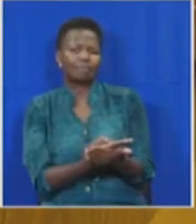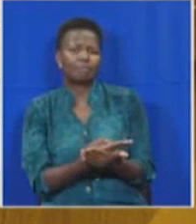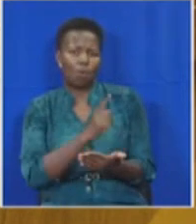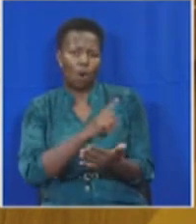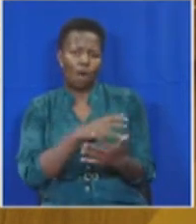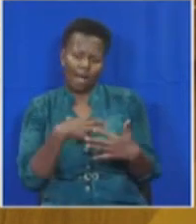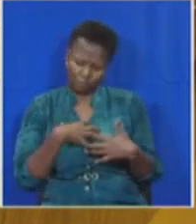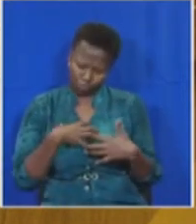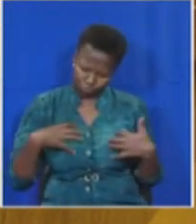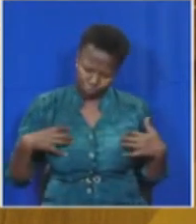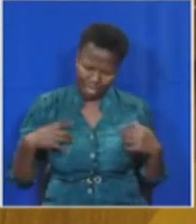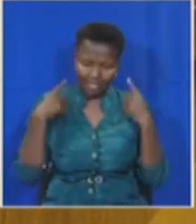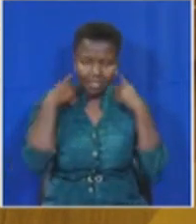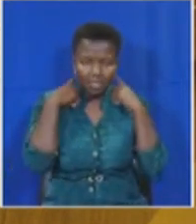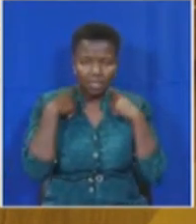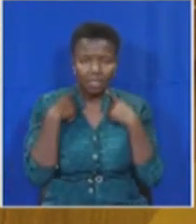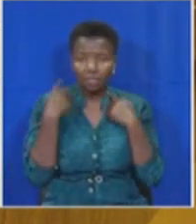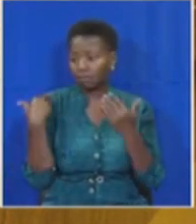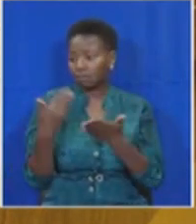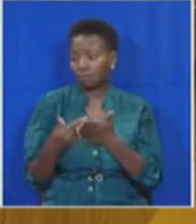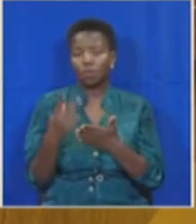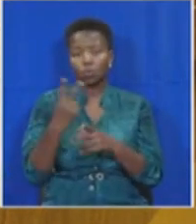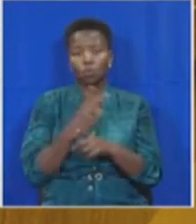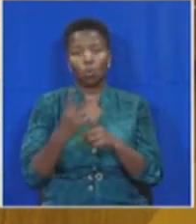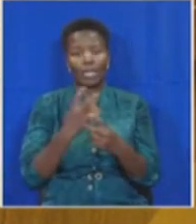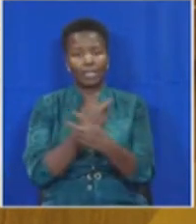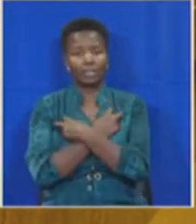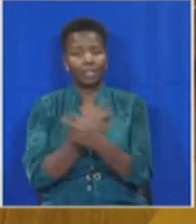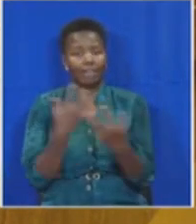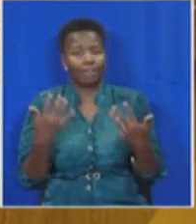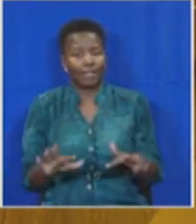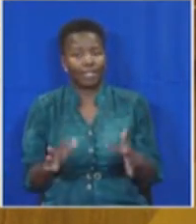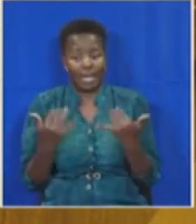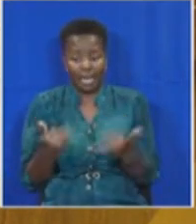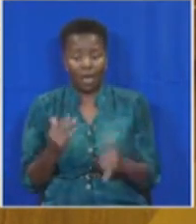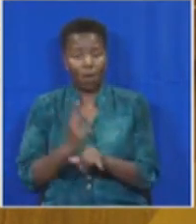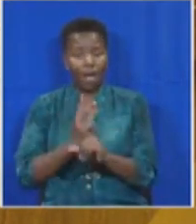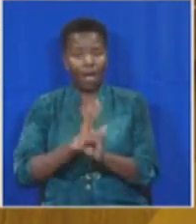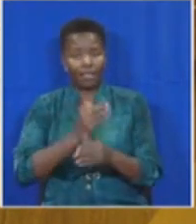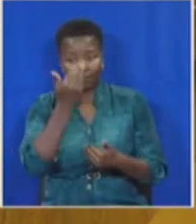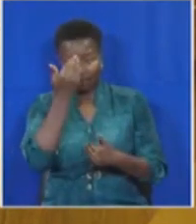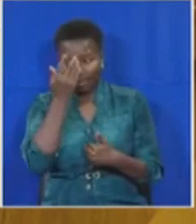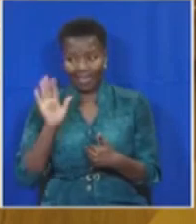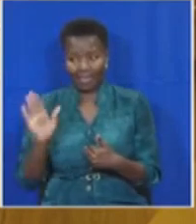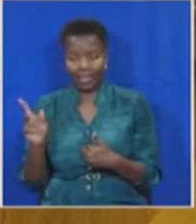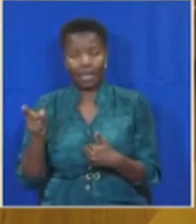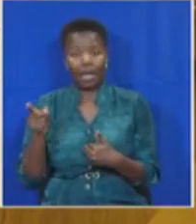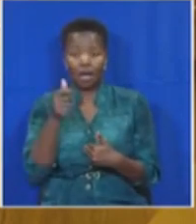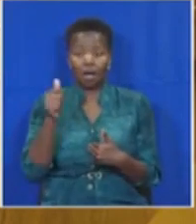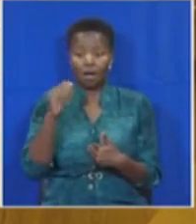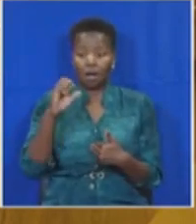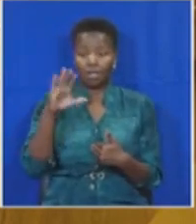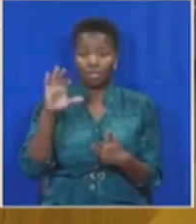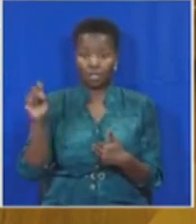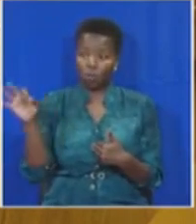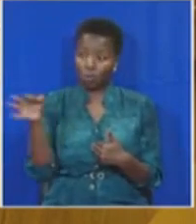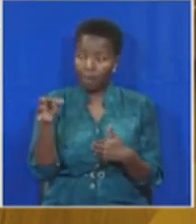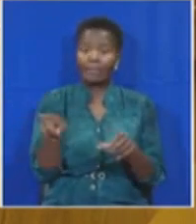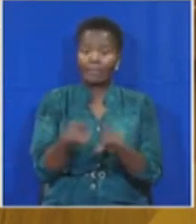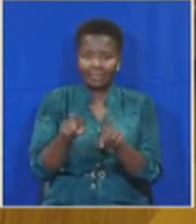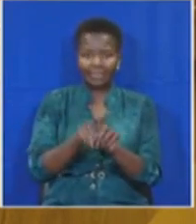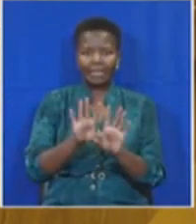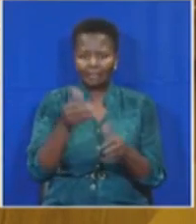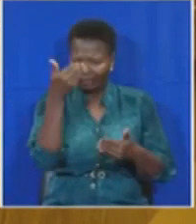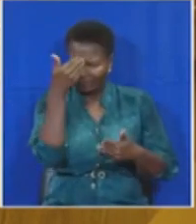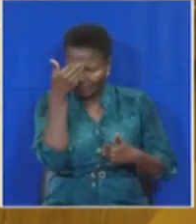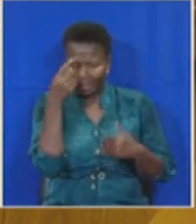has been off sick for 2 weeks. And according to reports, his acting CEO, Thamo Mzobe, was also hospitalized with the same